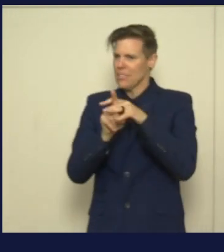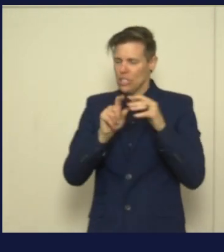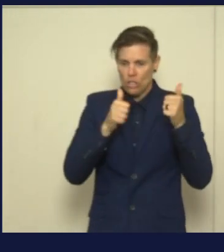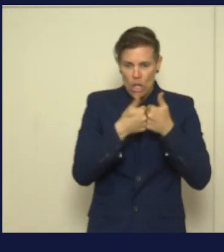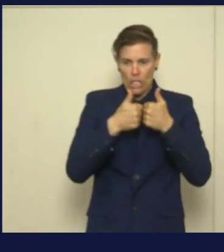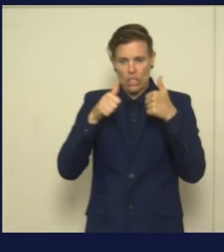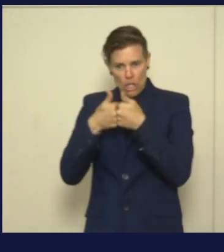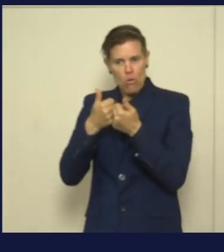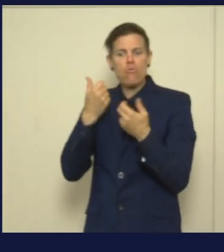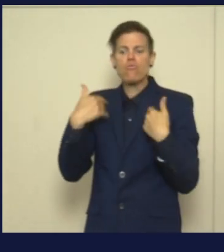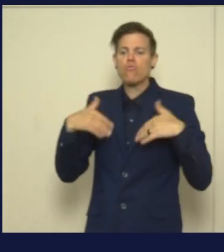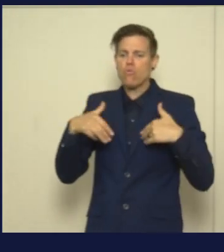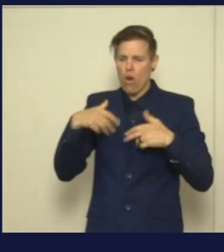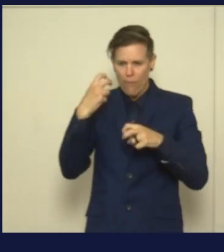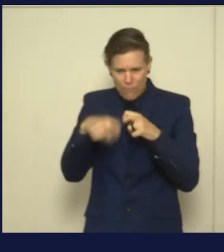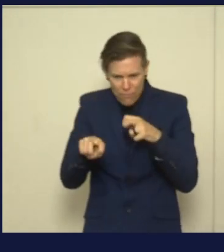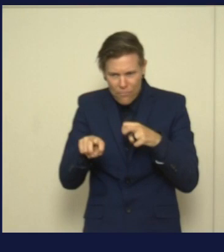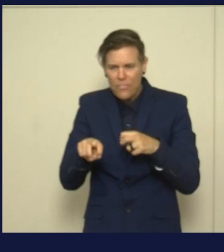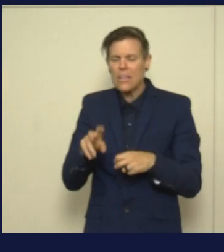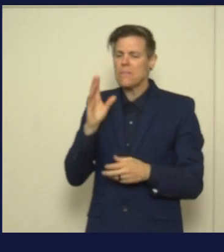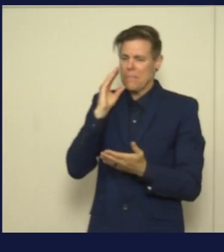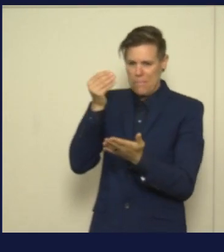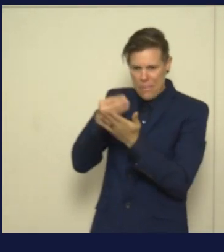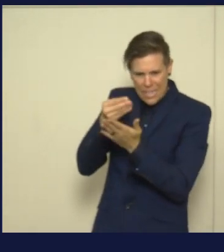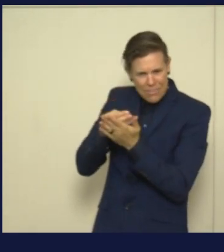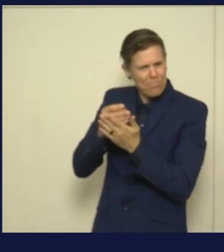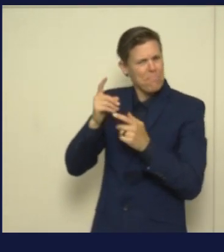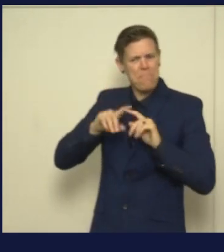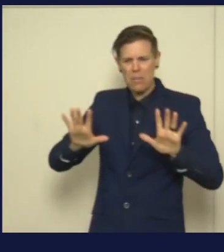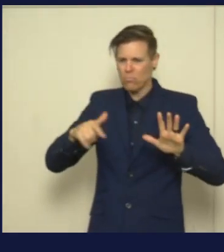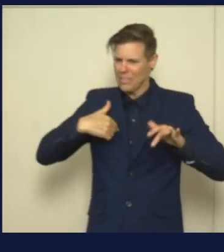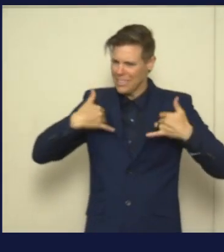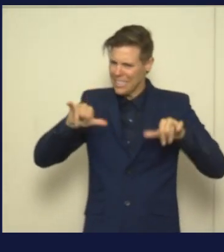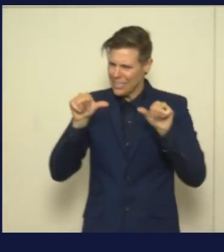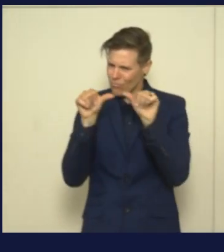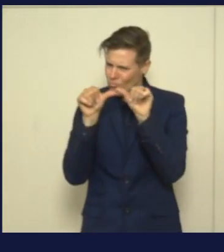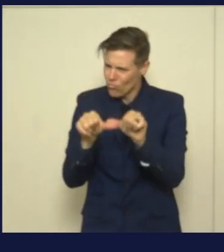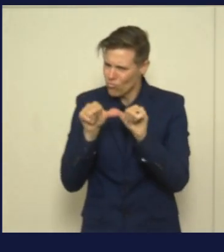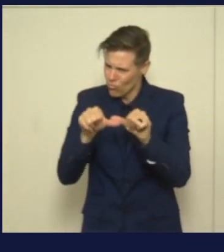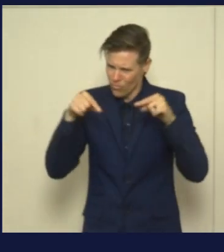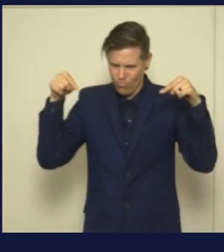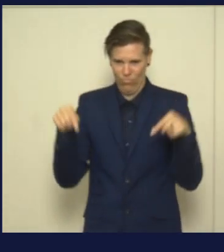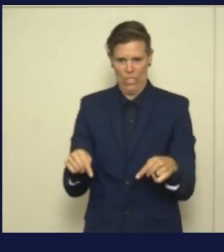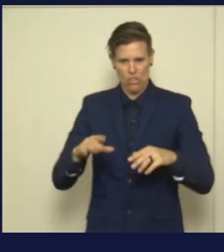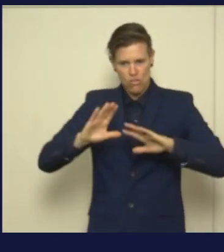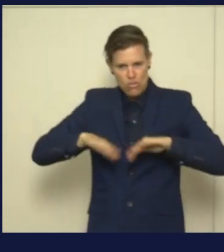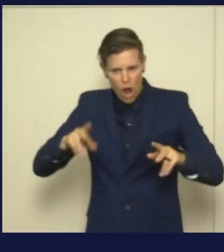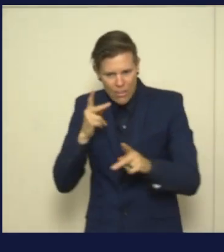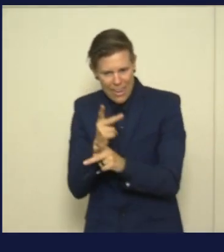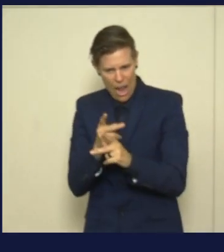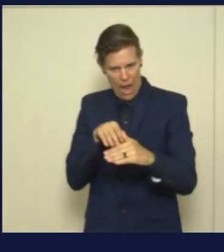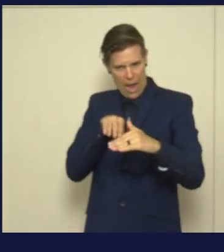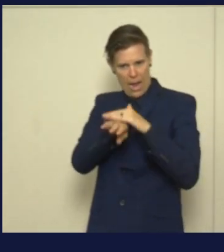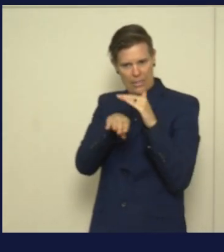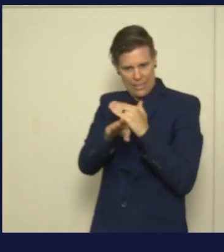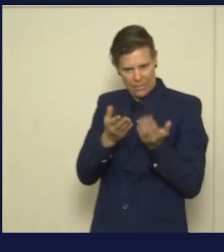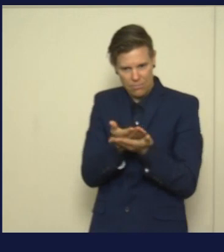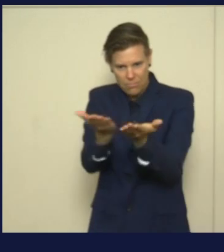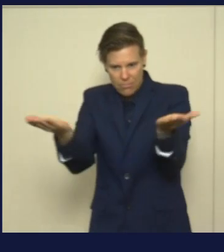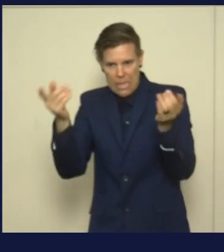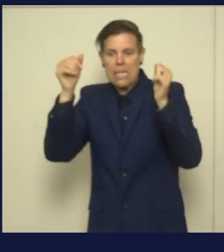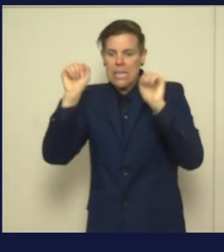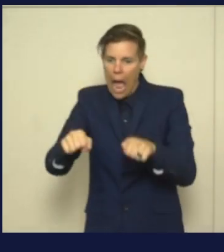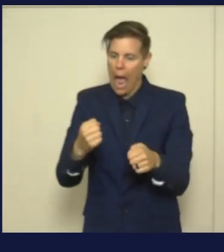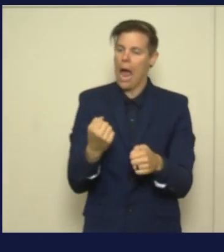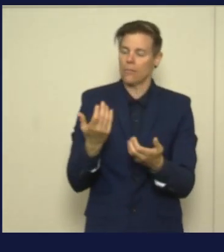going to keep working to provide more child care access to more New Mexico families. Here's